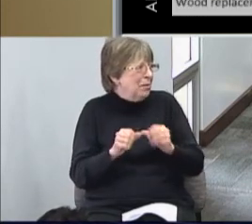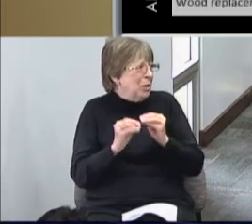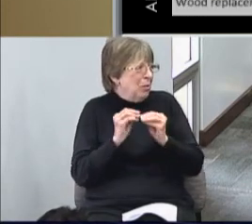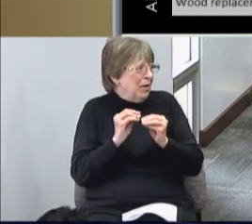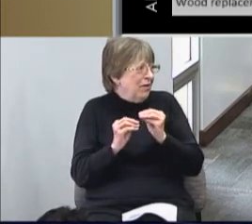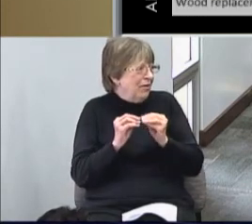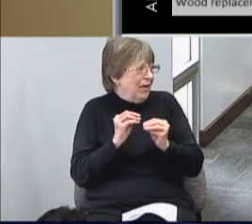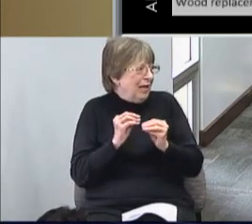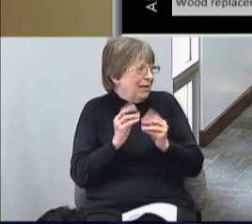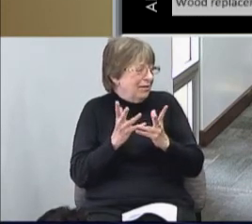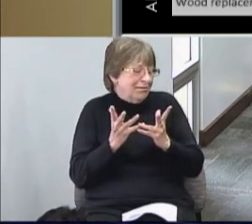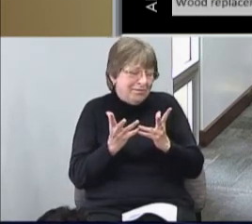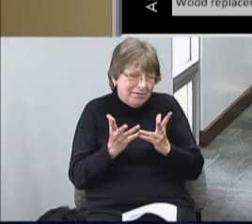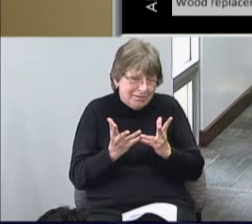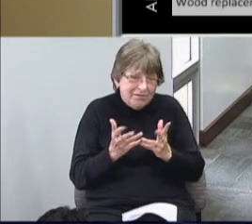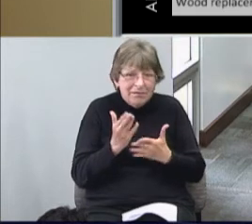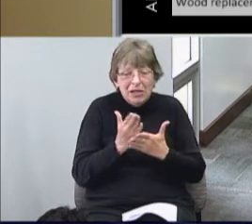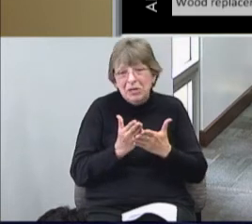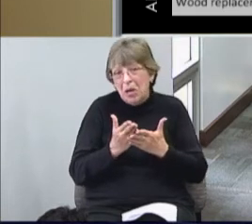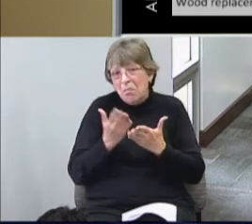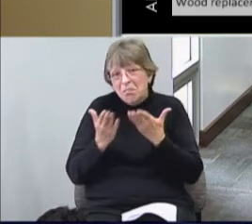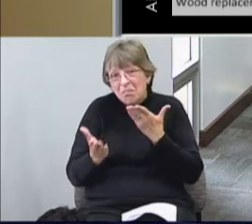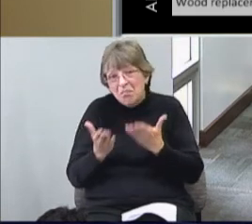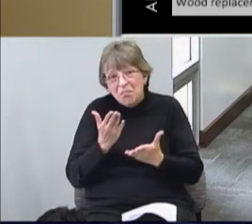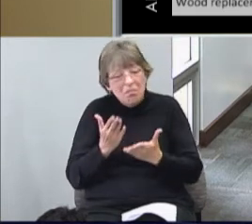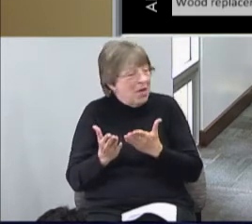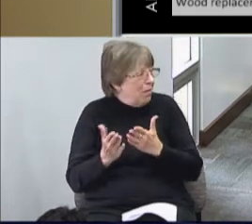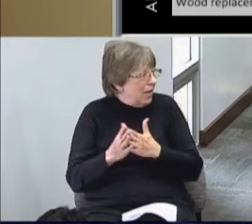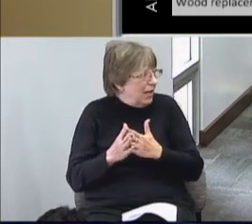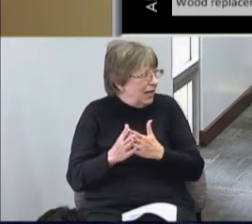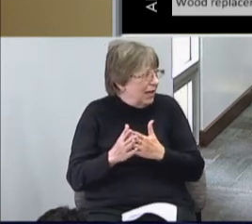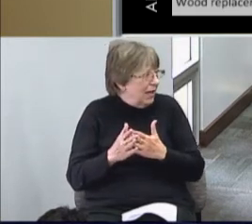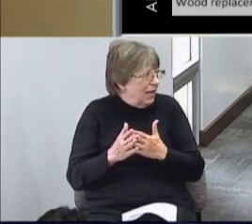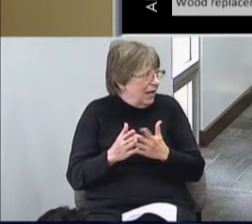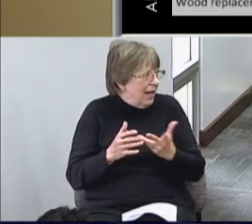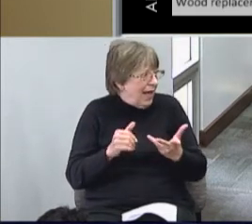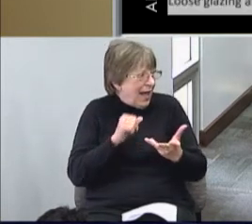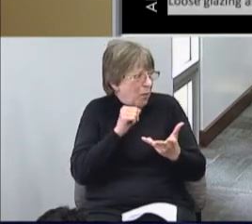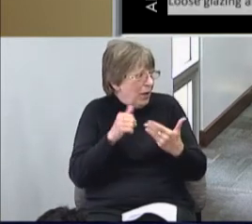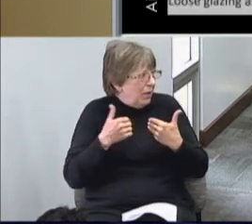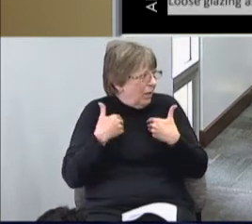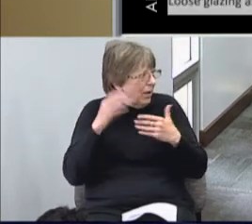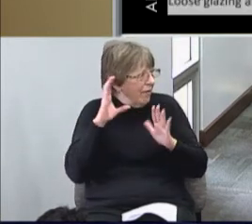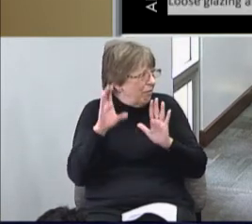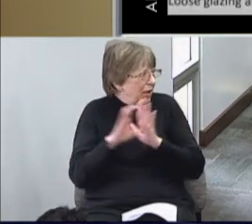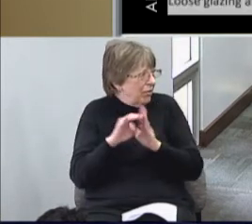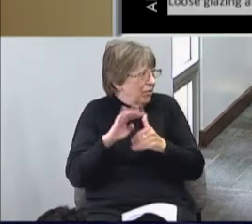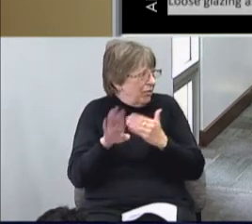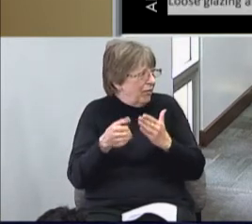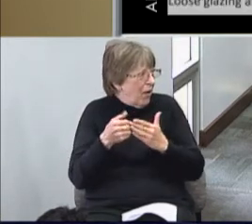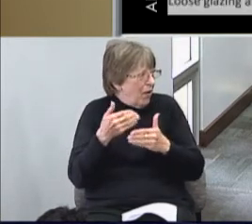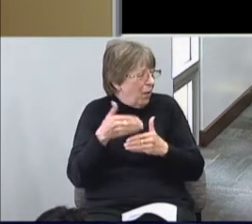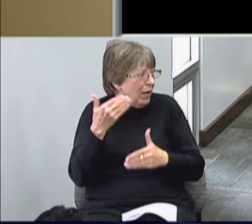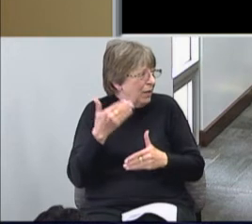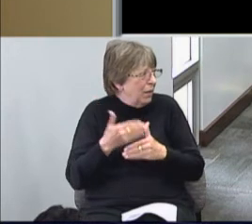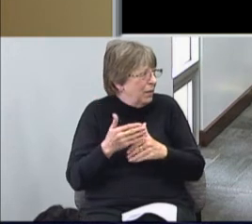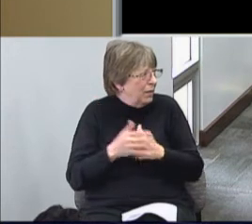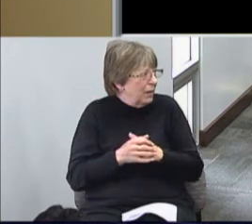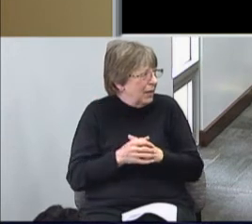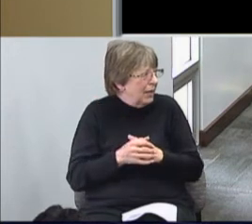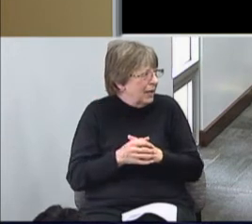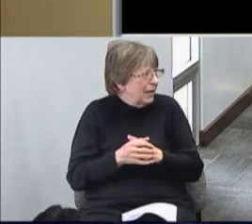could be repaired. And we don't have photos of all the windows. There's a couple more photos here.